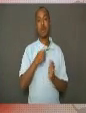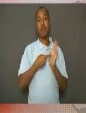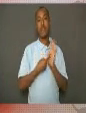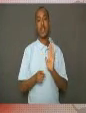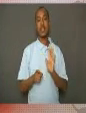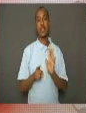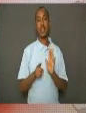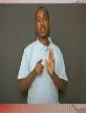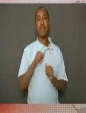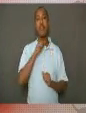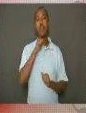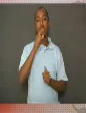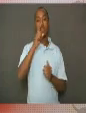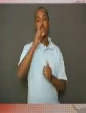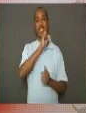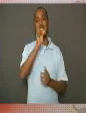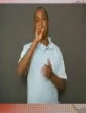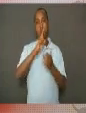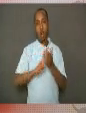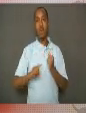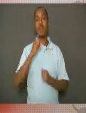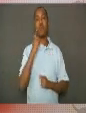obviously not the only one.